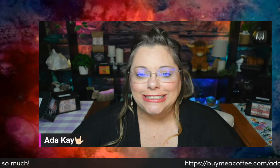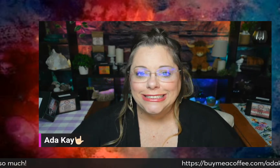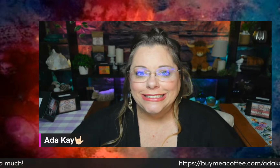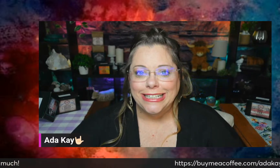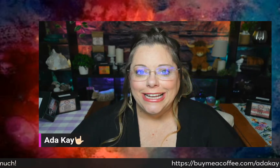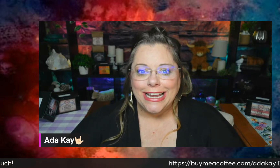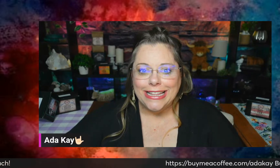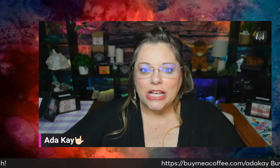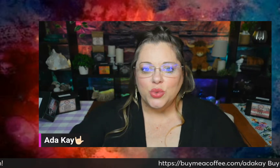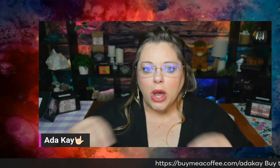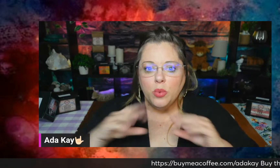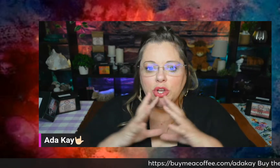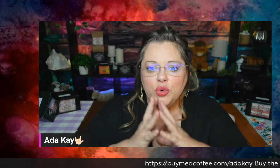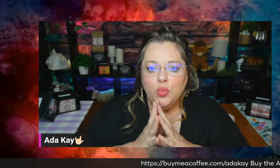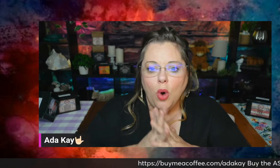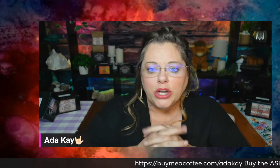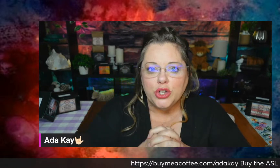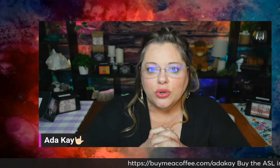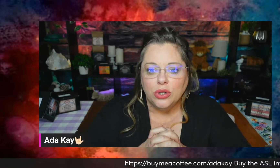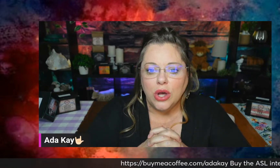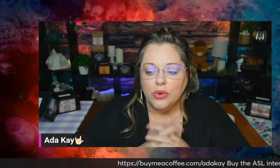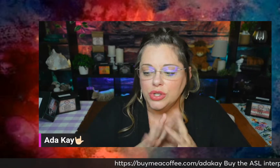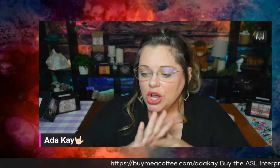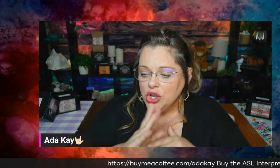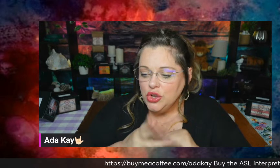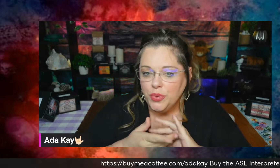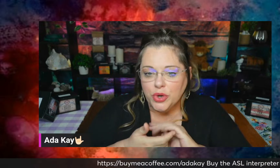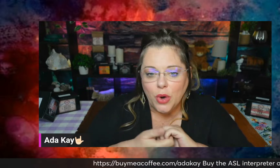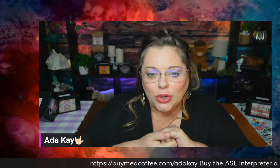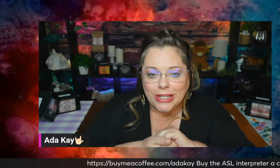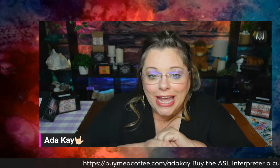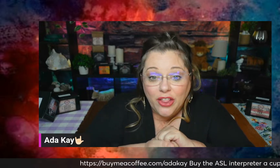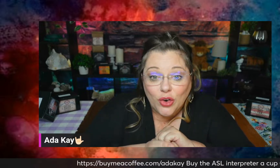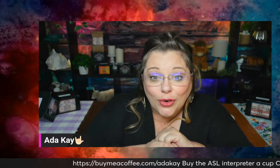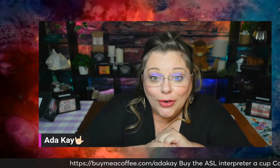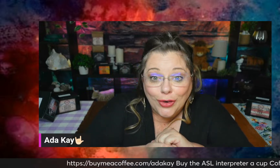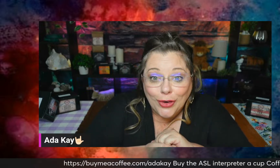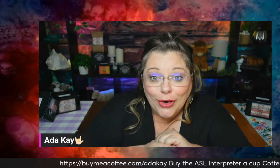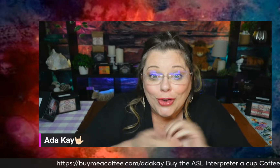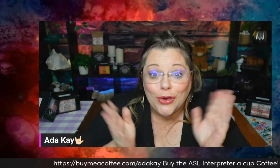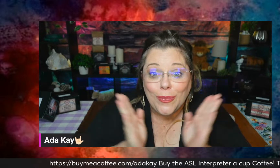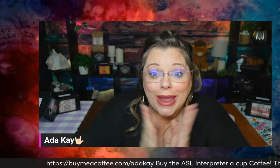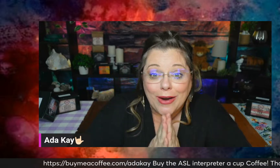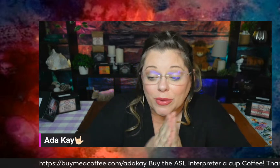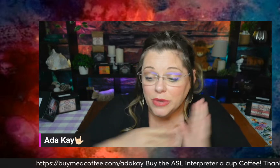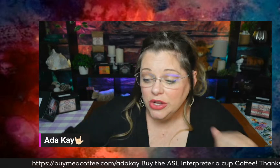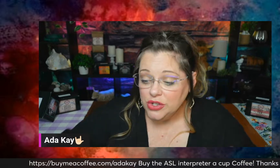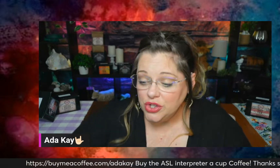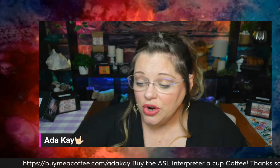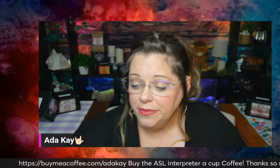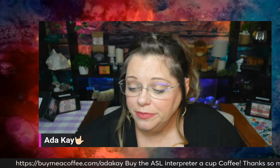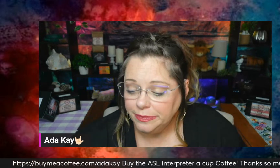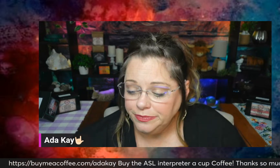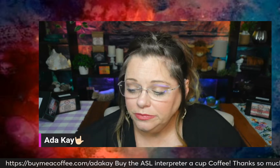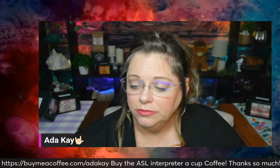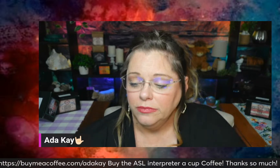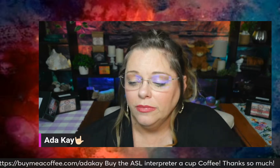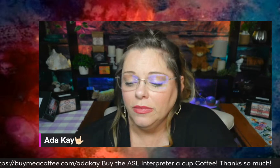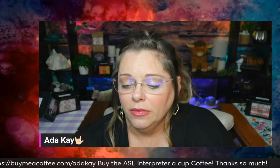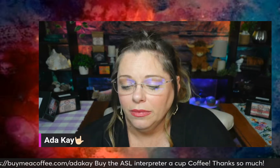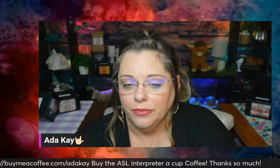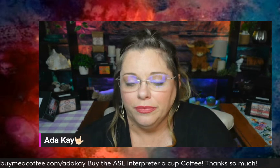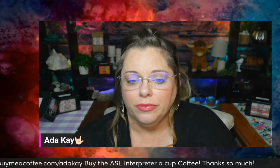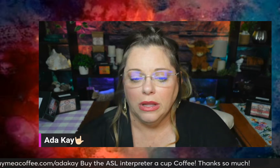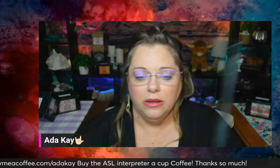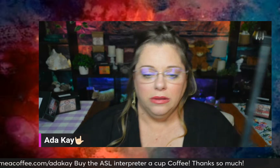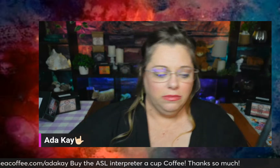Braxton, that's why when you wash your clothes, you put them all together. You pair them. Sorry.